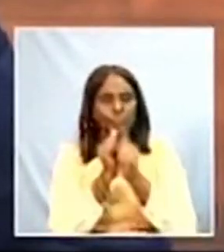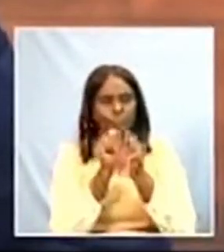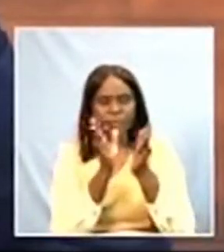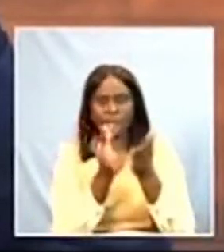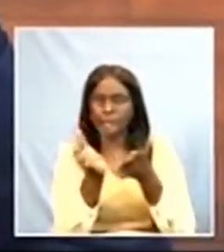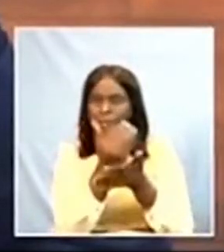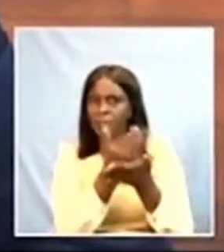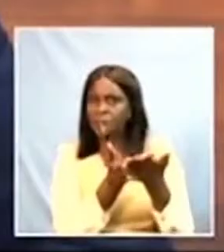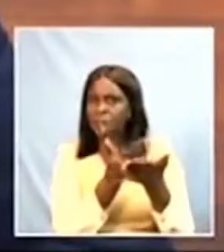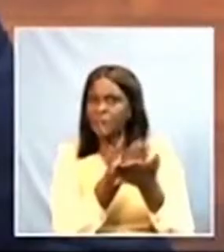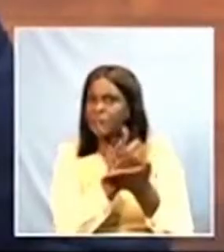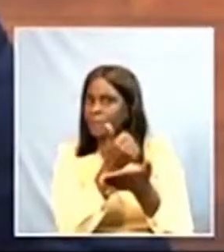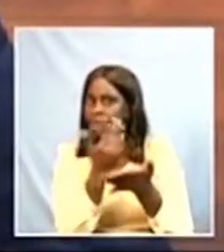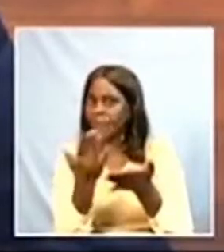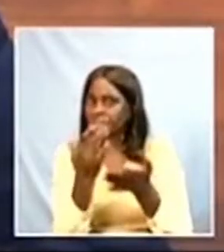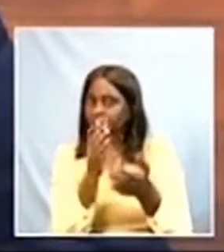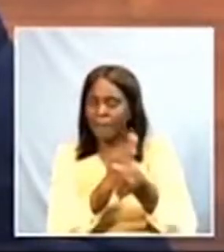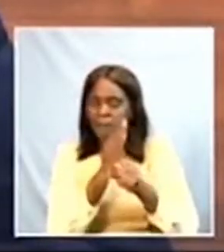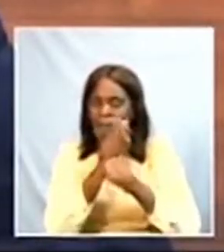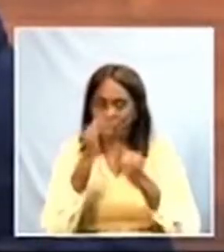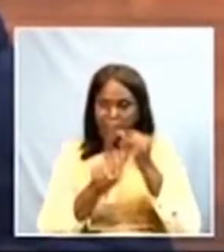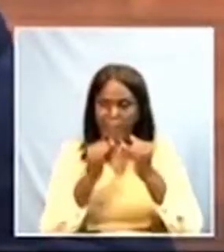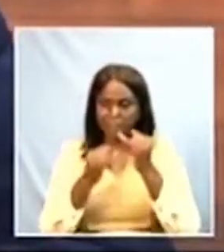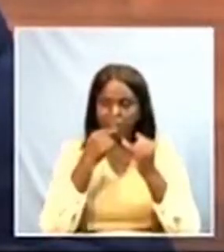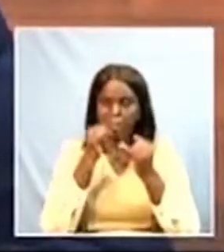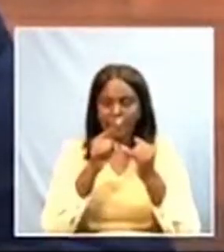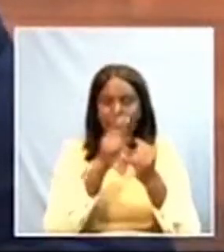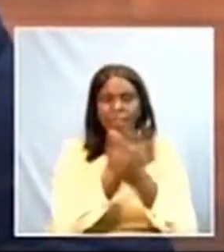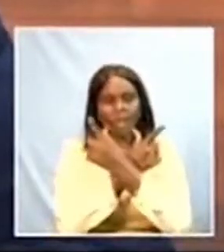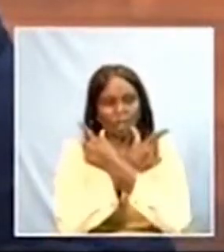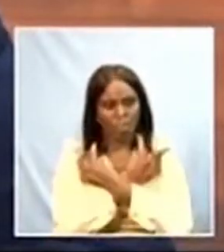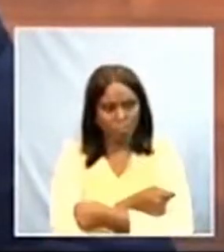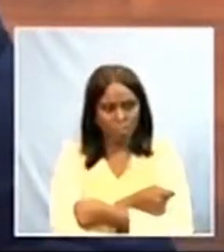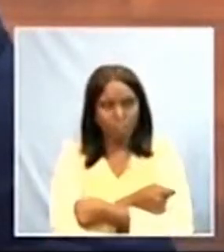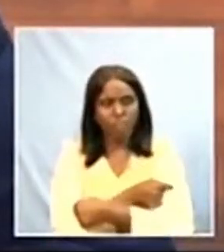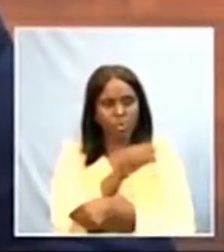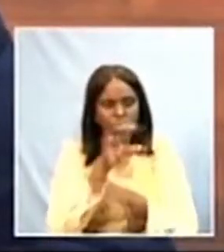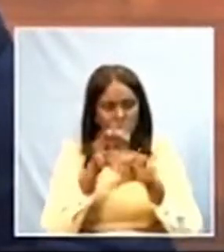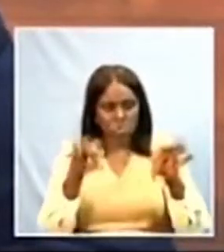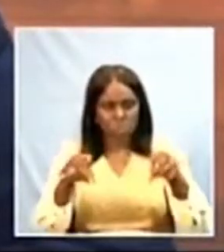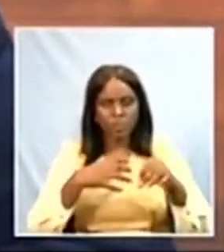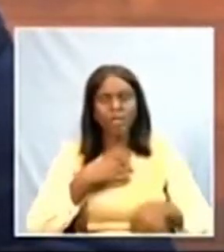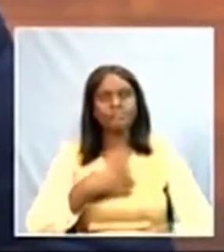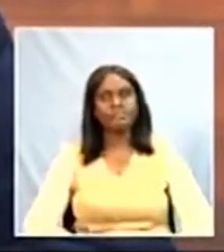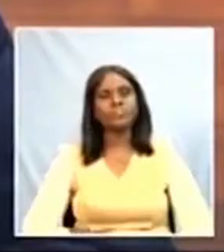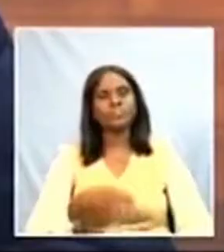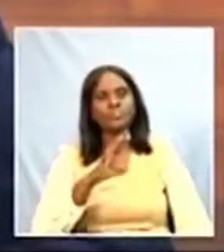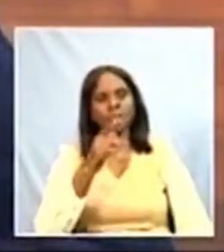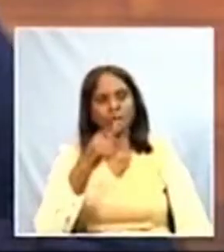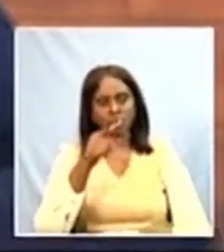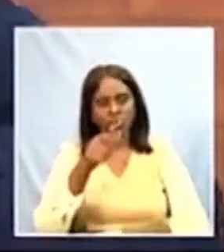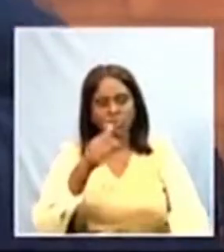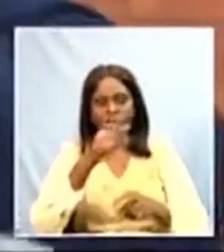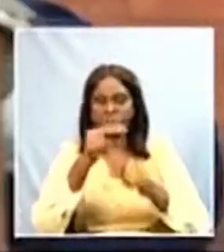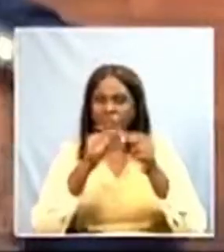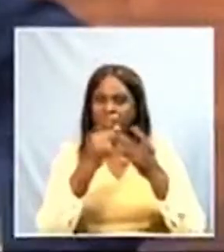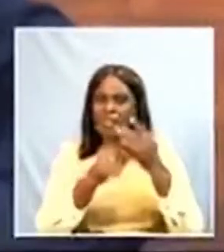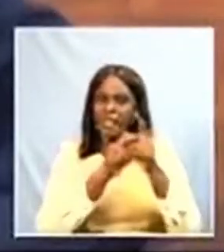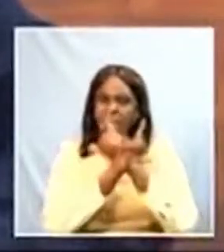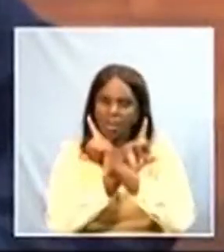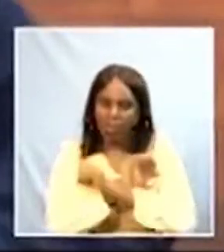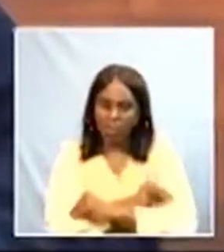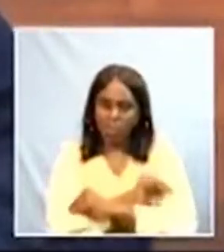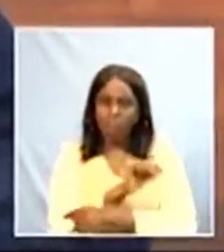it. And then you come and say, no, I rented a bit, children are starving. So what do you mean when you say you rented a